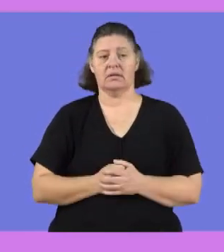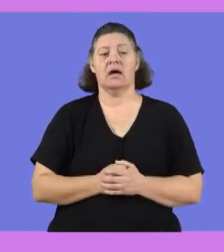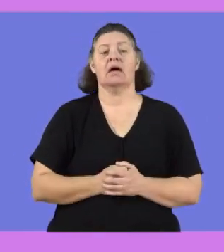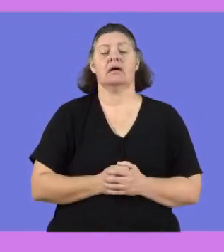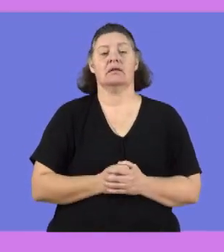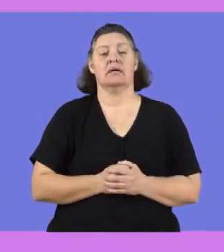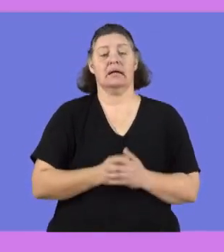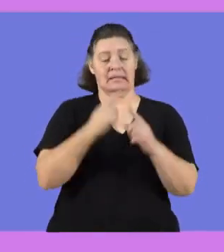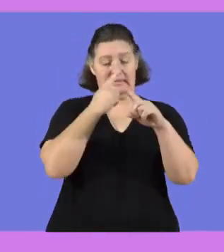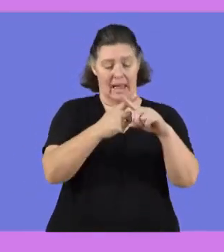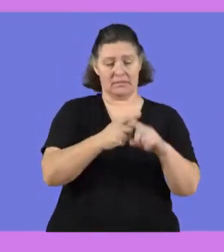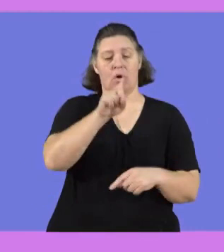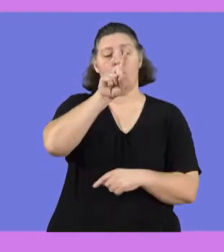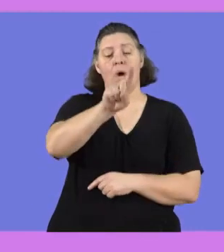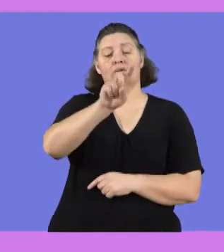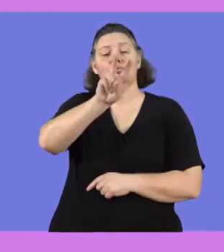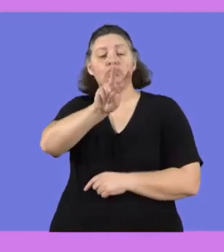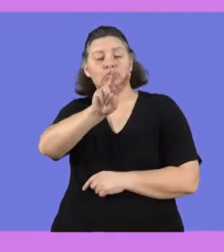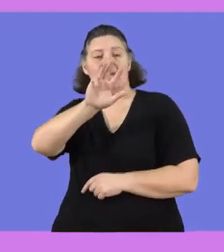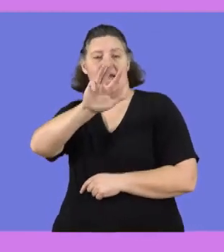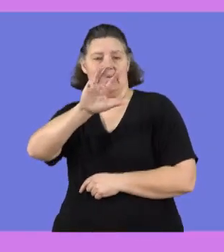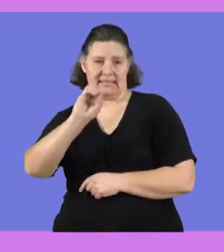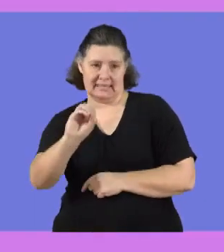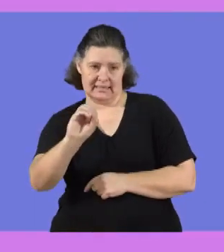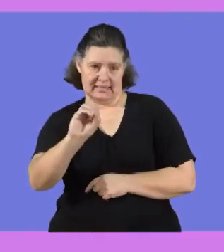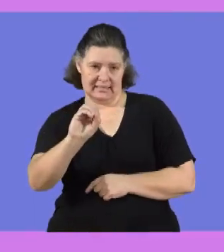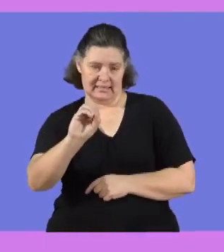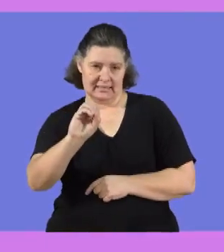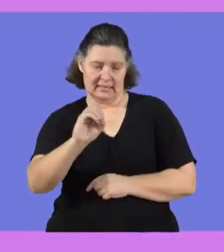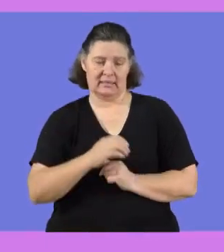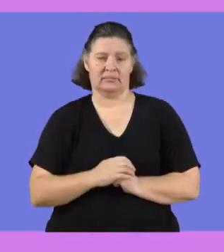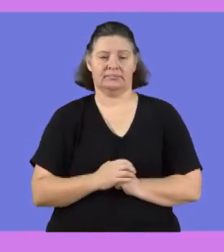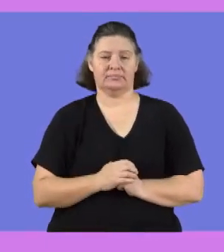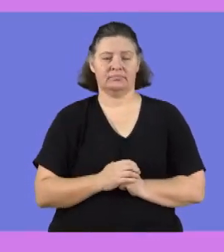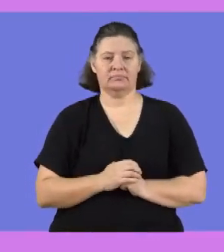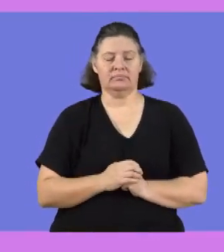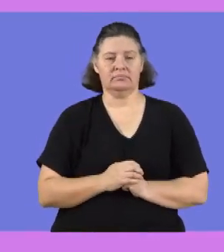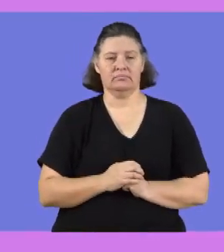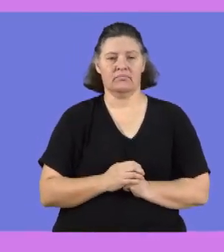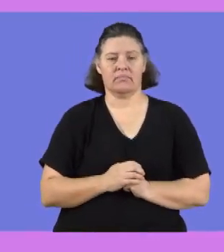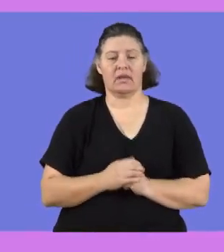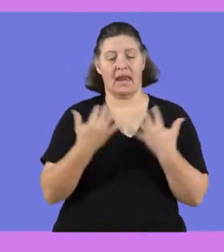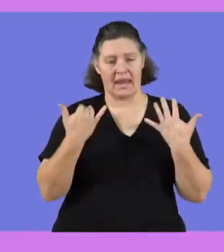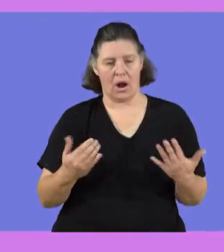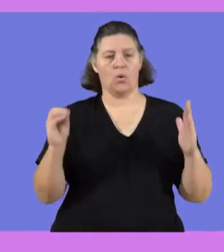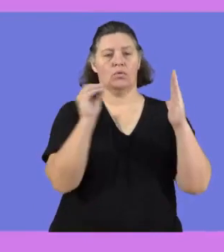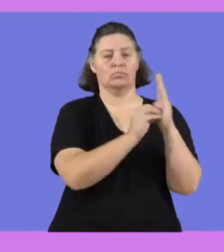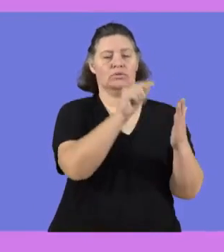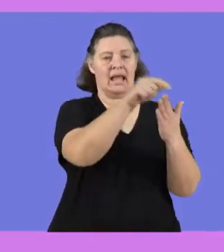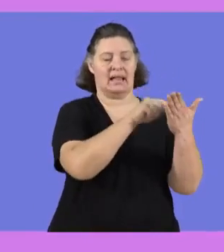80% to a fraction, which will be 80 divided by 100, and then we multiply this by